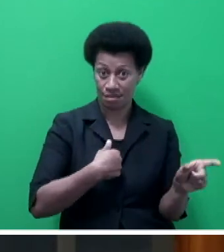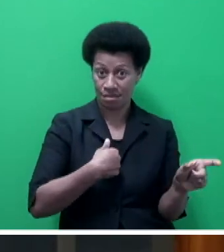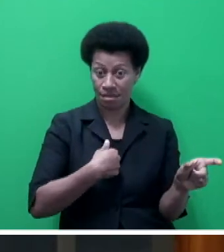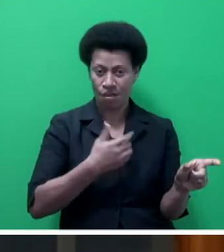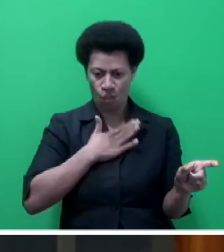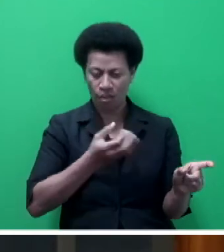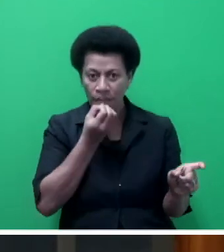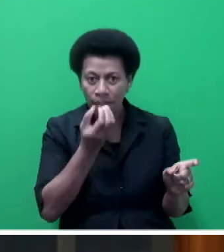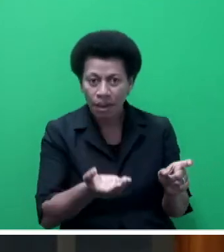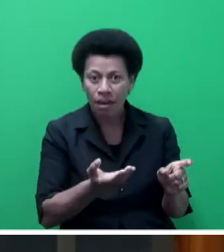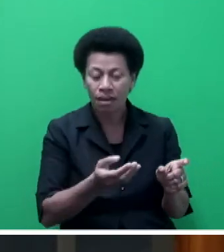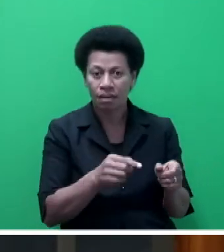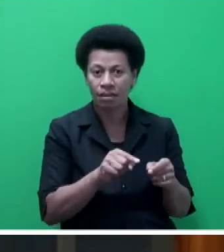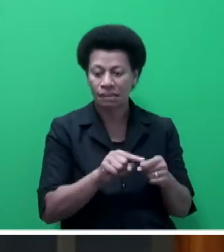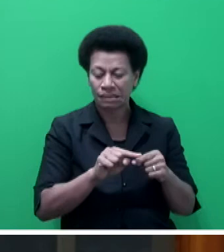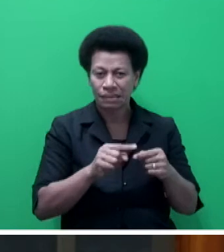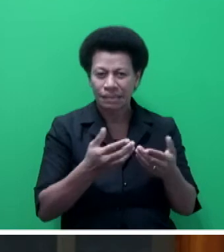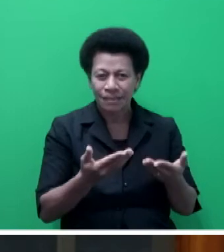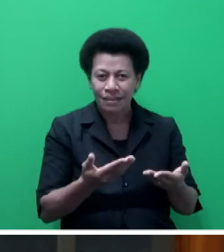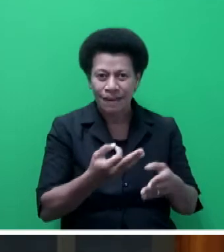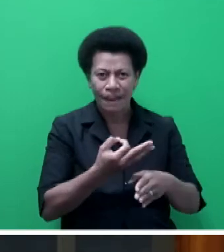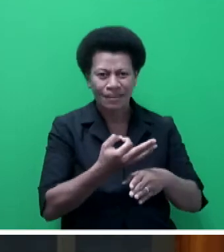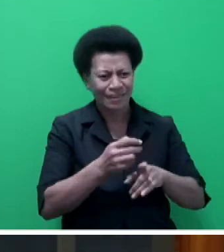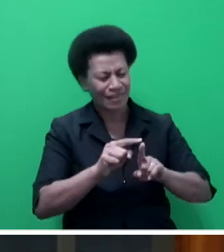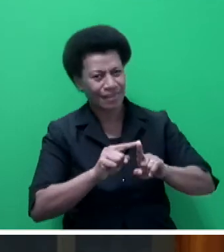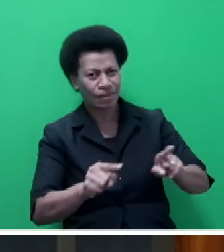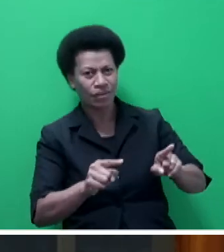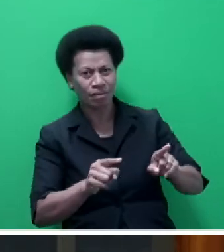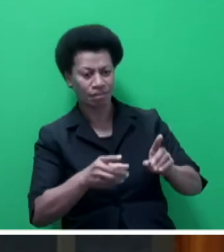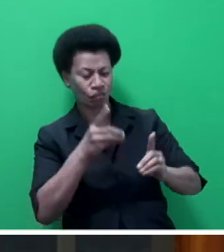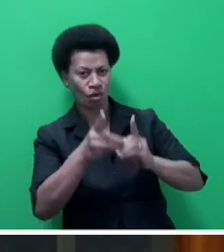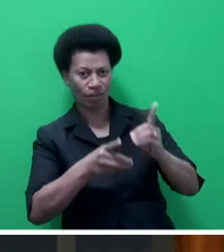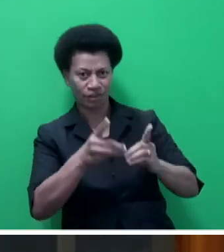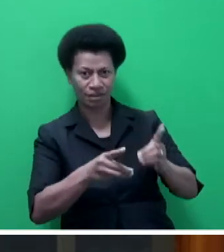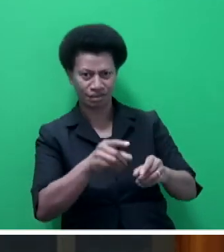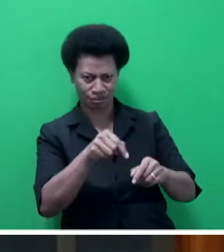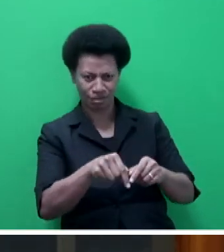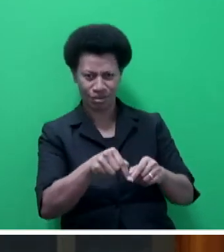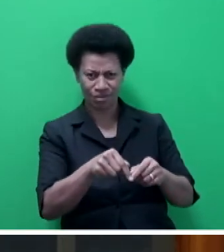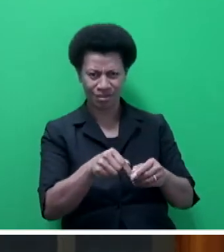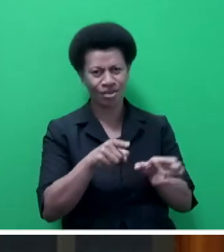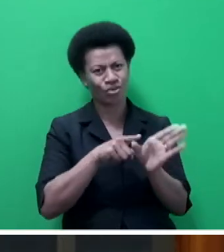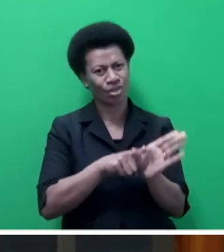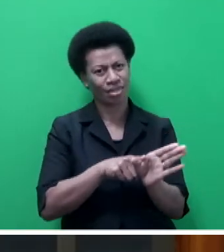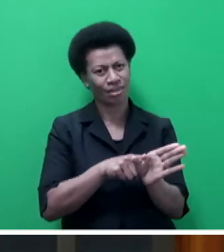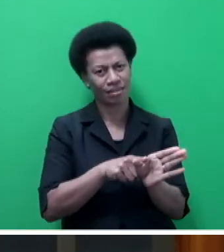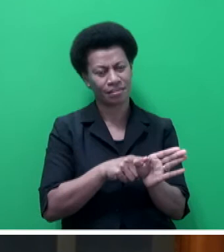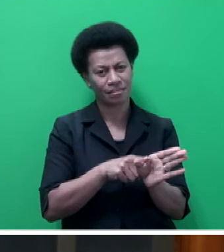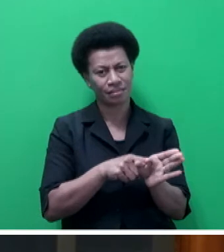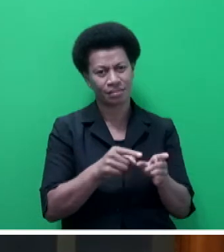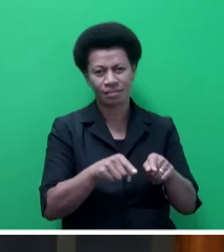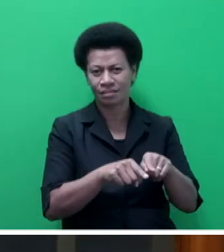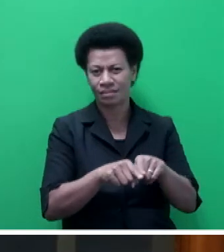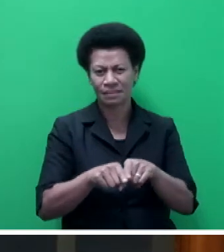There is something refreshing about this one. I think it boils down to a